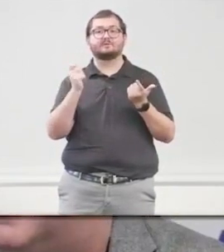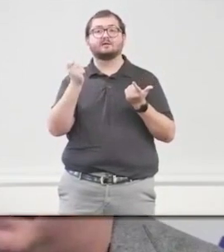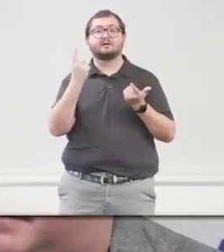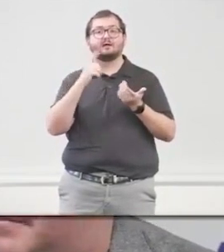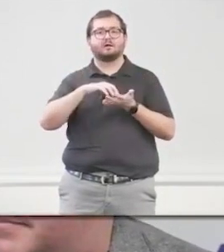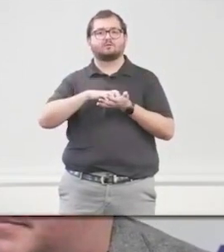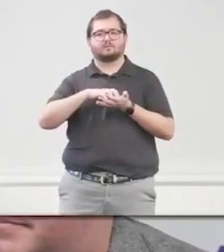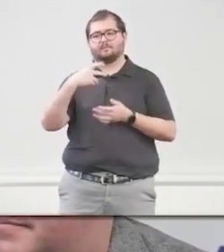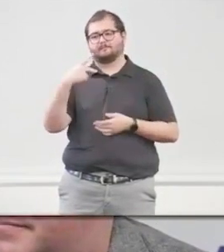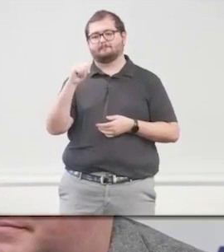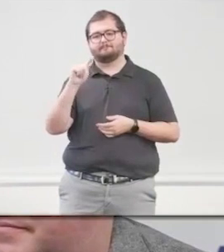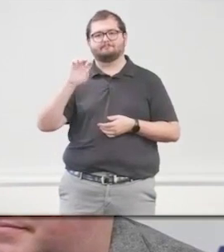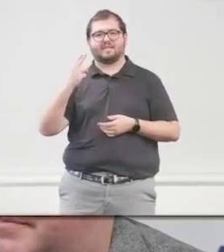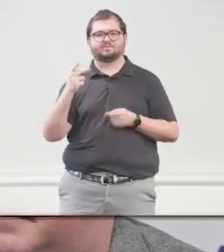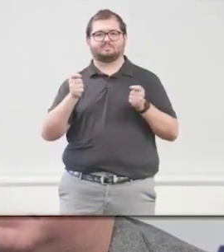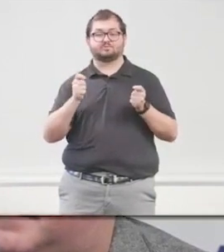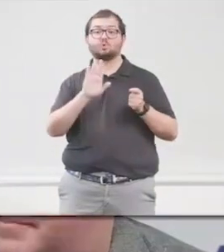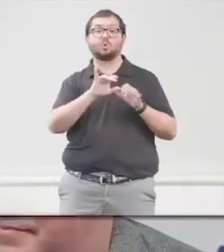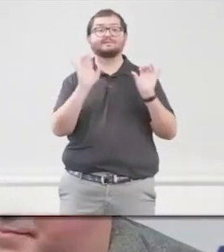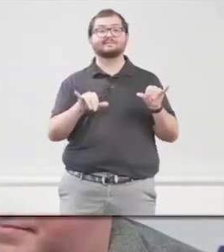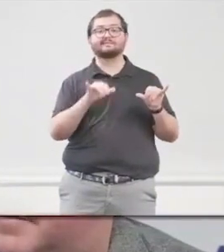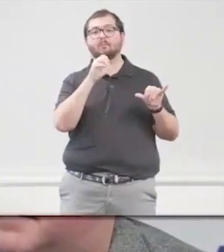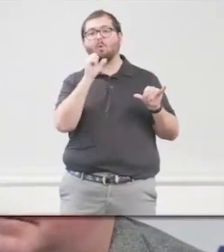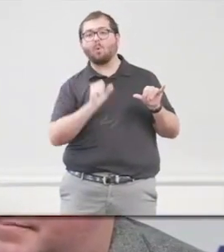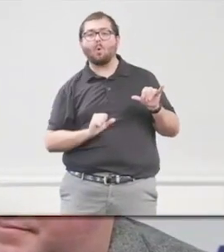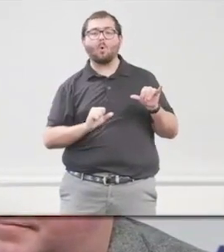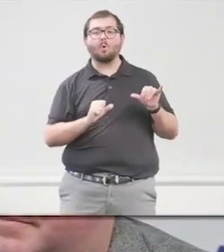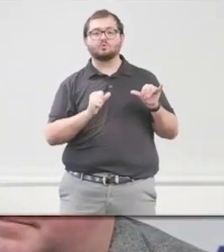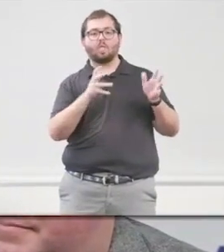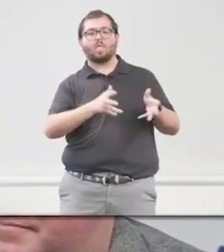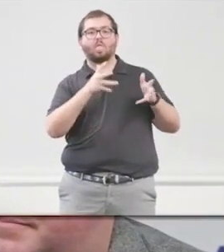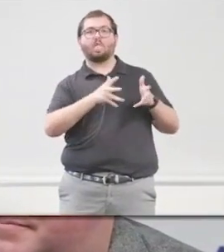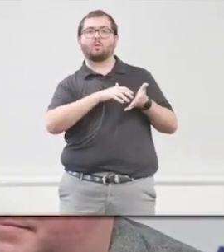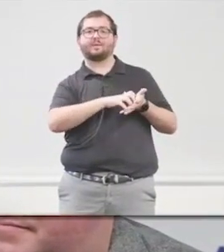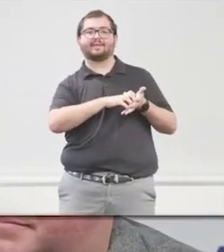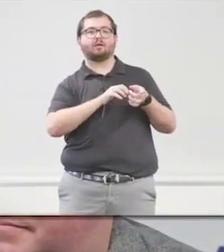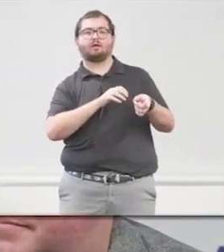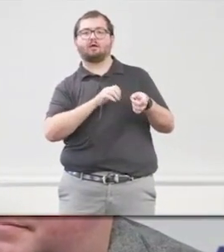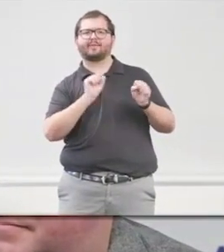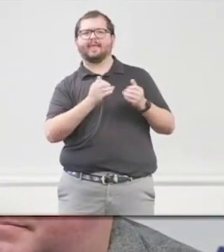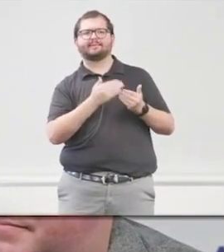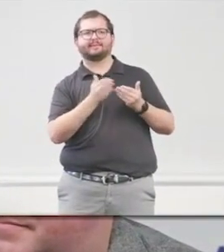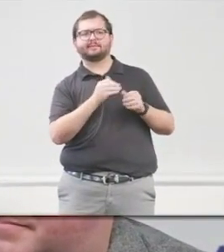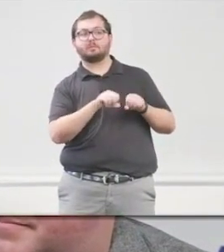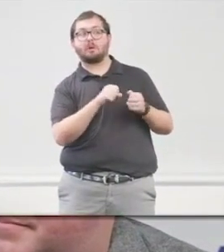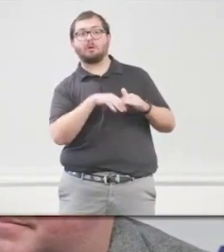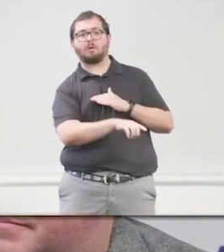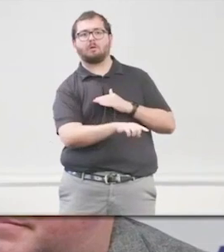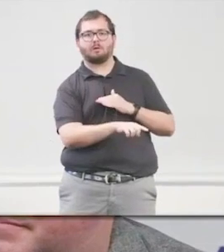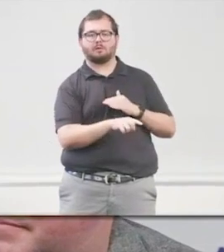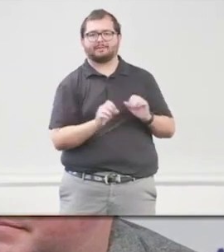management. Systems that aren't kept up to date and have these known vulnerabilities sitting out there for these cyber criminals overseas